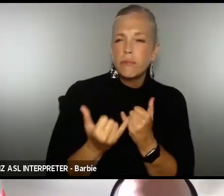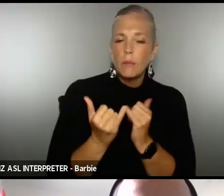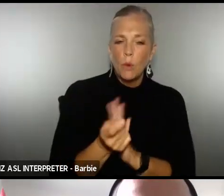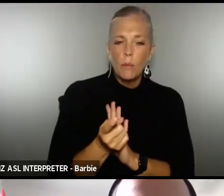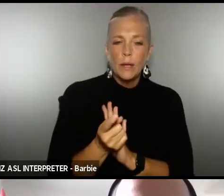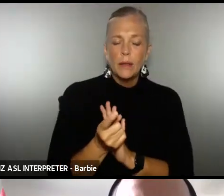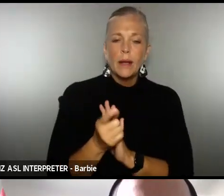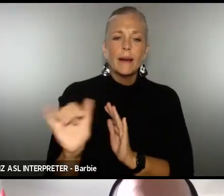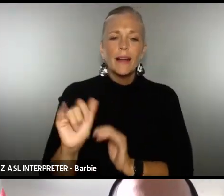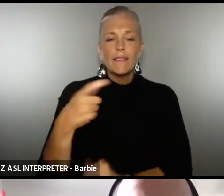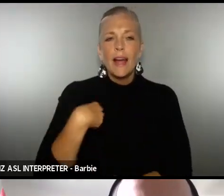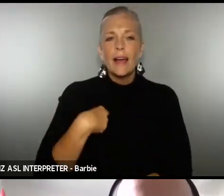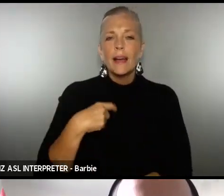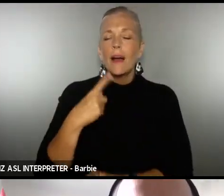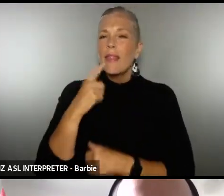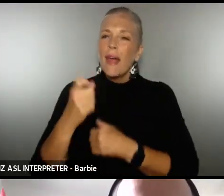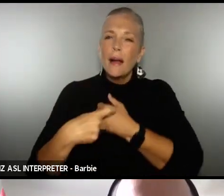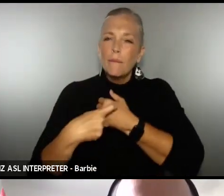Cain.